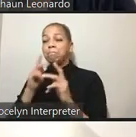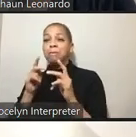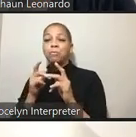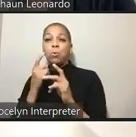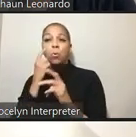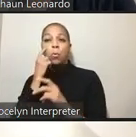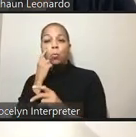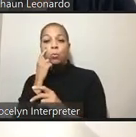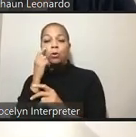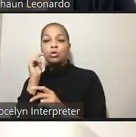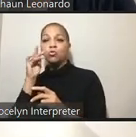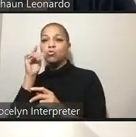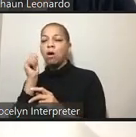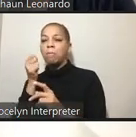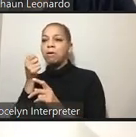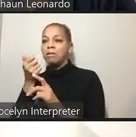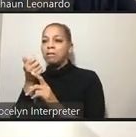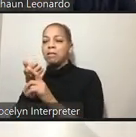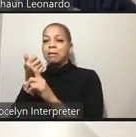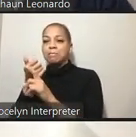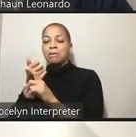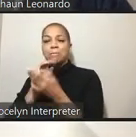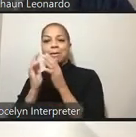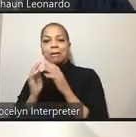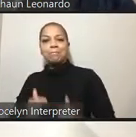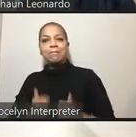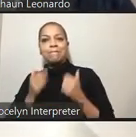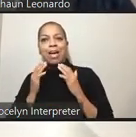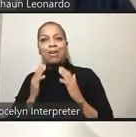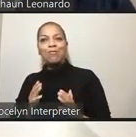become survivors of that trauma themselves.